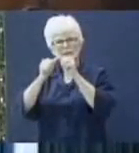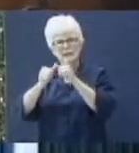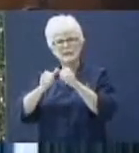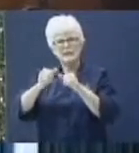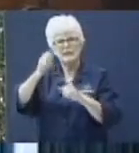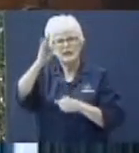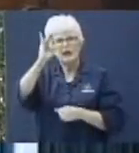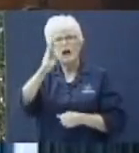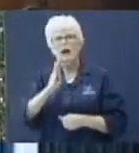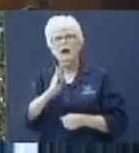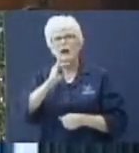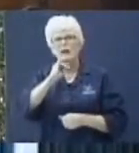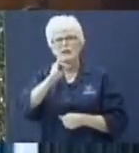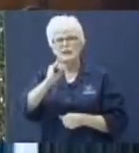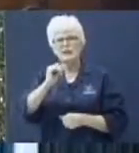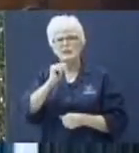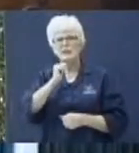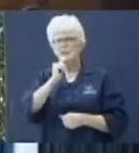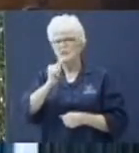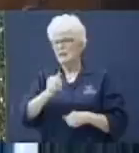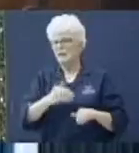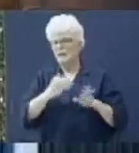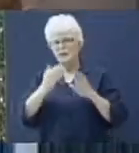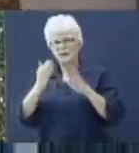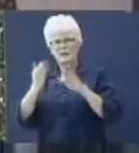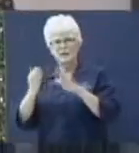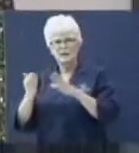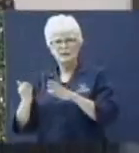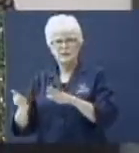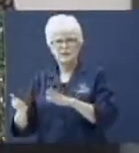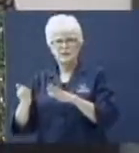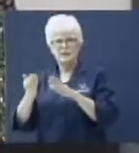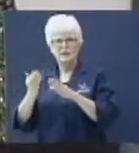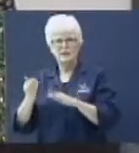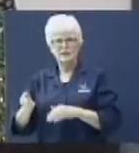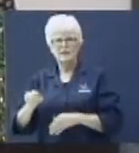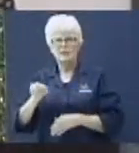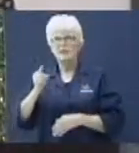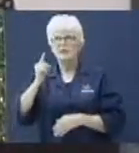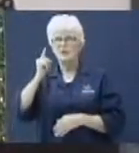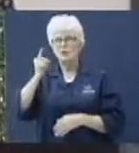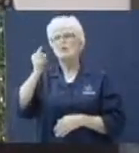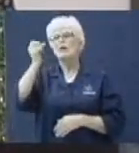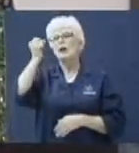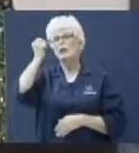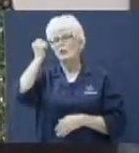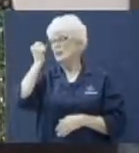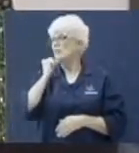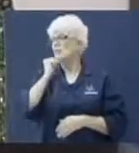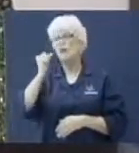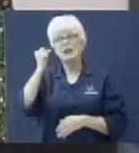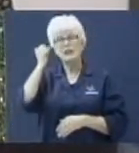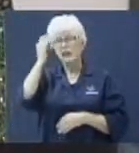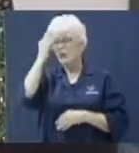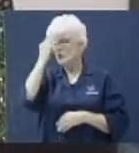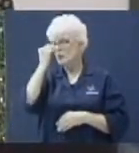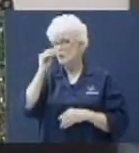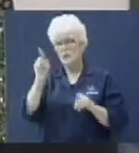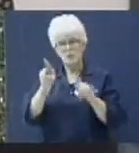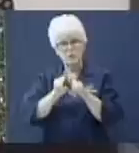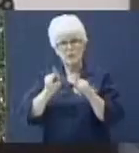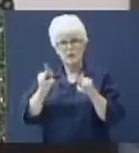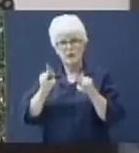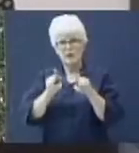God is not dead nor doth he sleep. The wrong